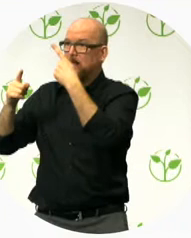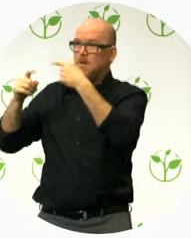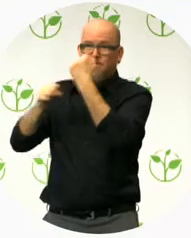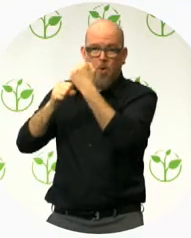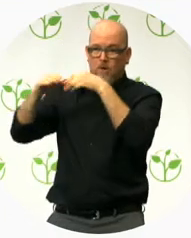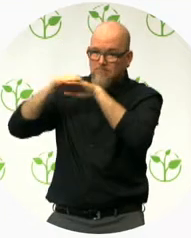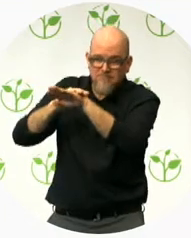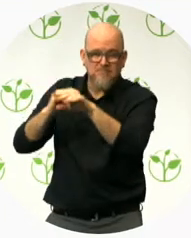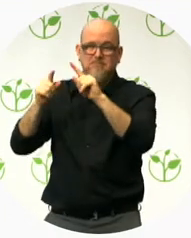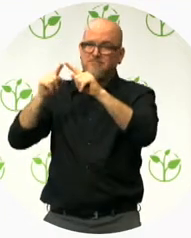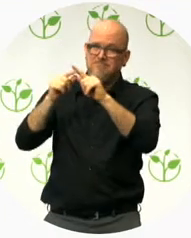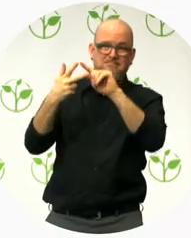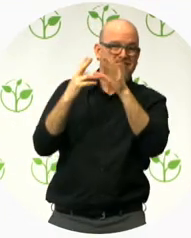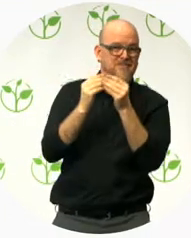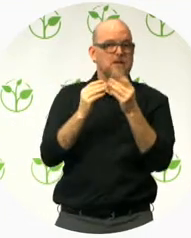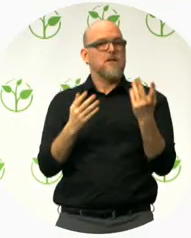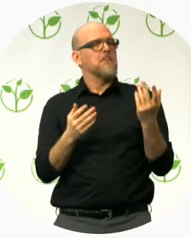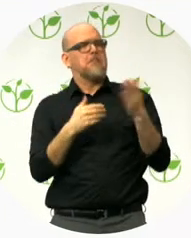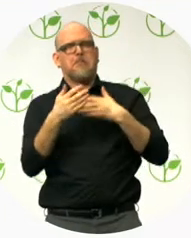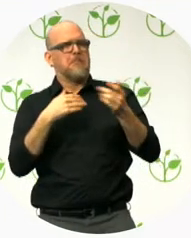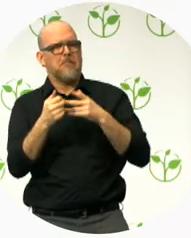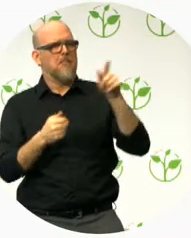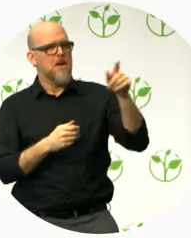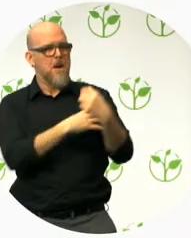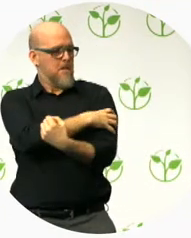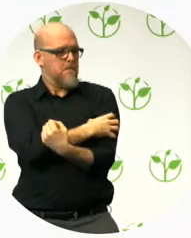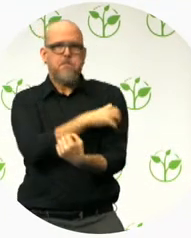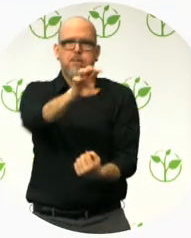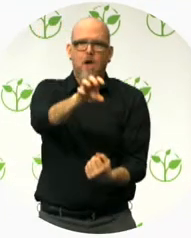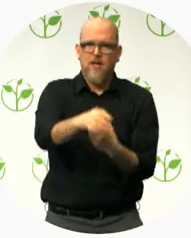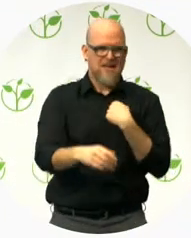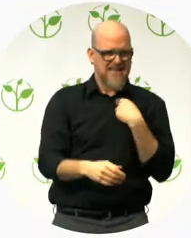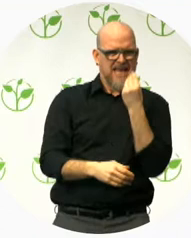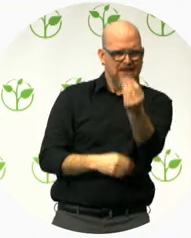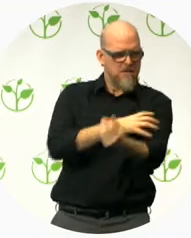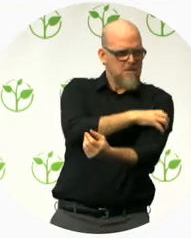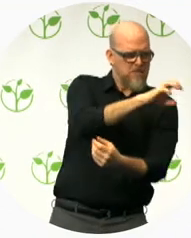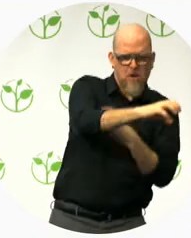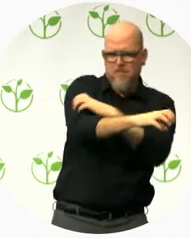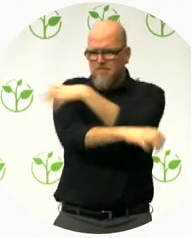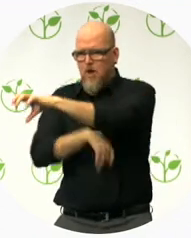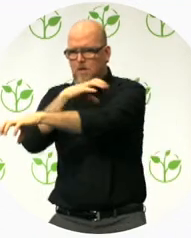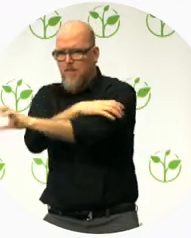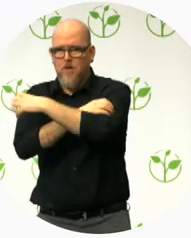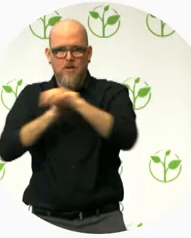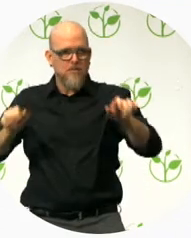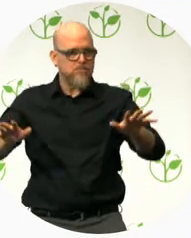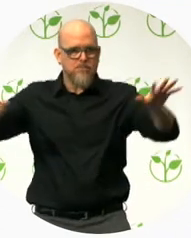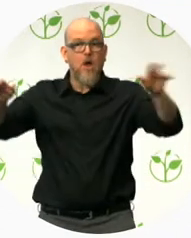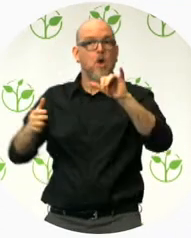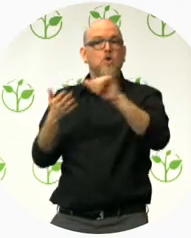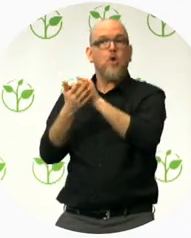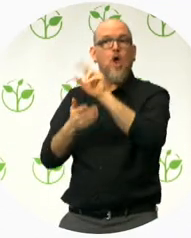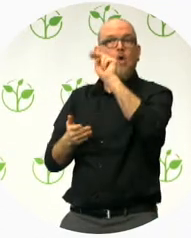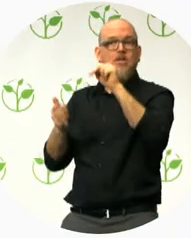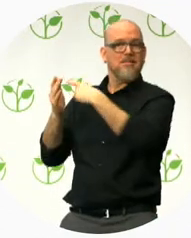with disabilities. And next year, in New York, at the United Nations in New York, the ECOSOC, which is a mechanism of the